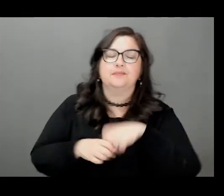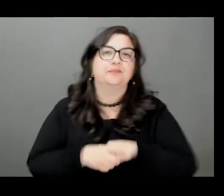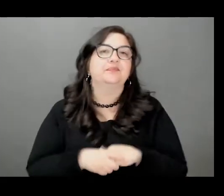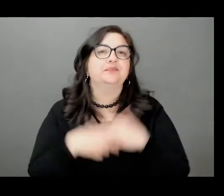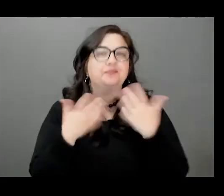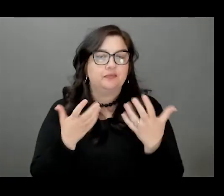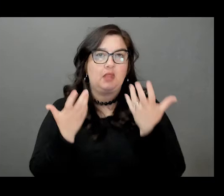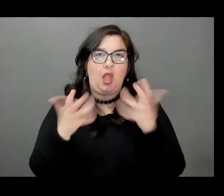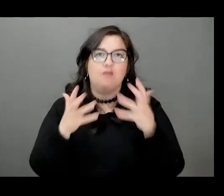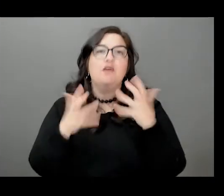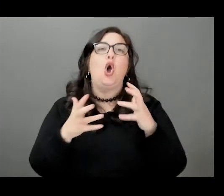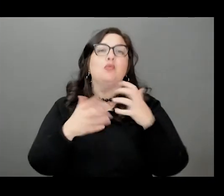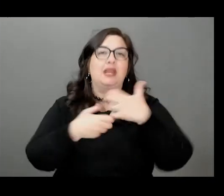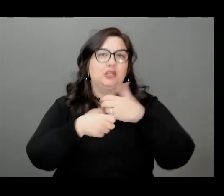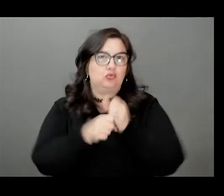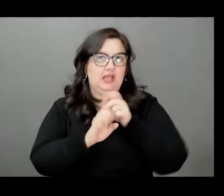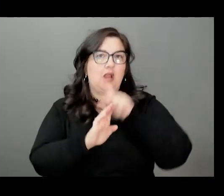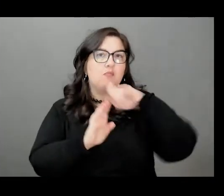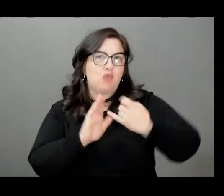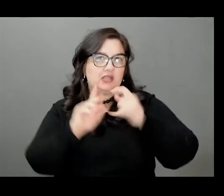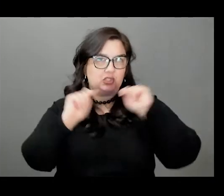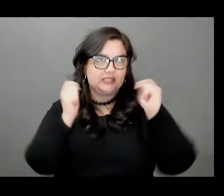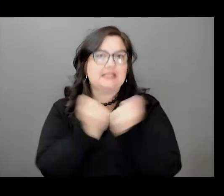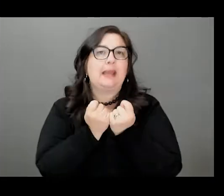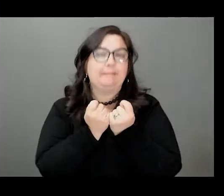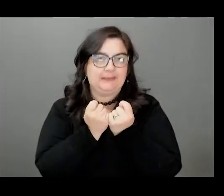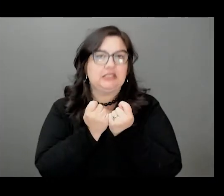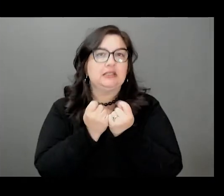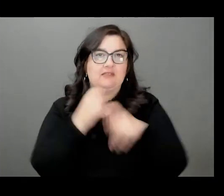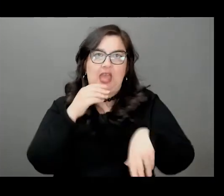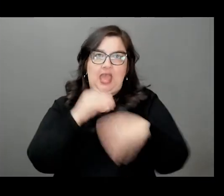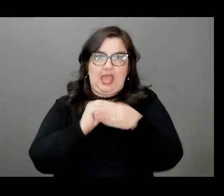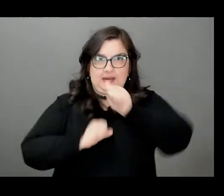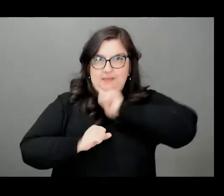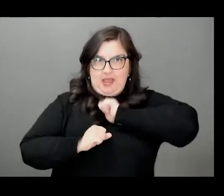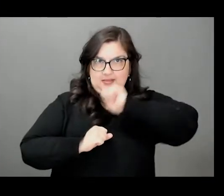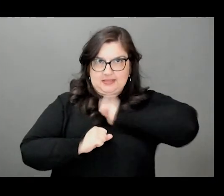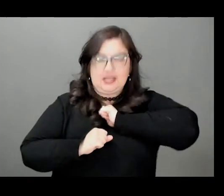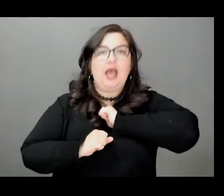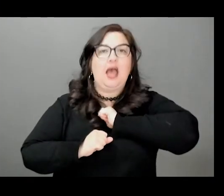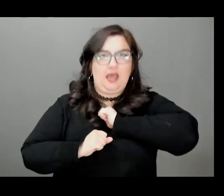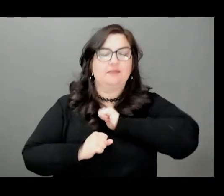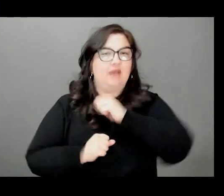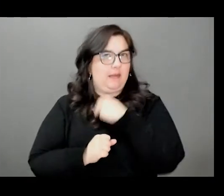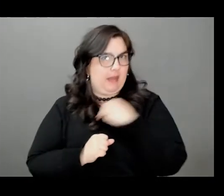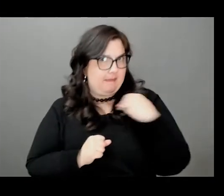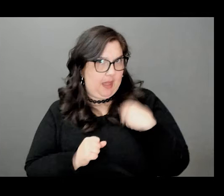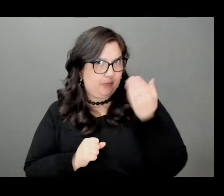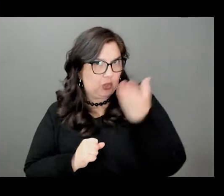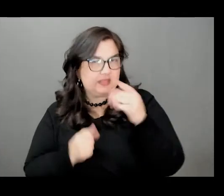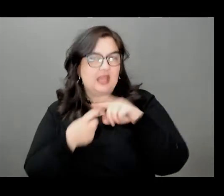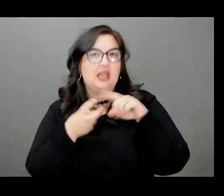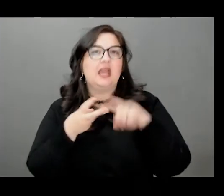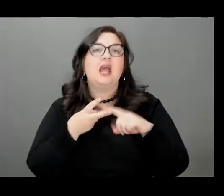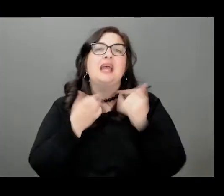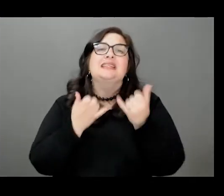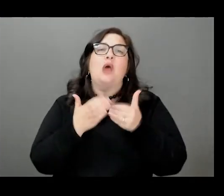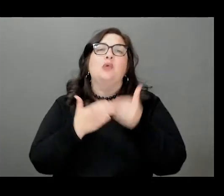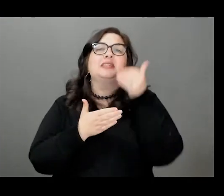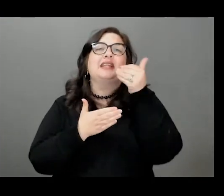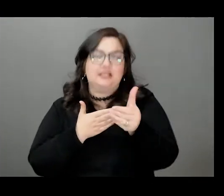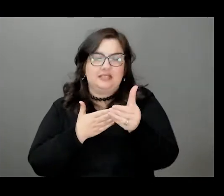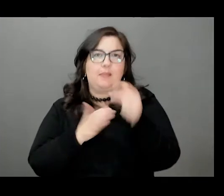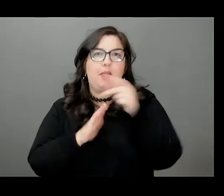So QA and all yes, that. yes, everything. Yeah. So I've already created a project team. So it says created. I've added myself